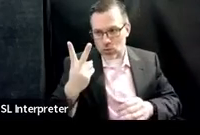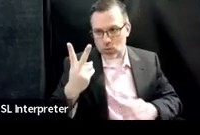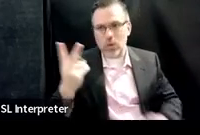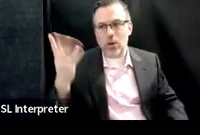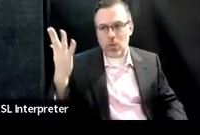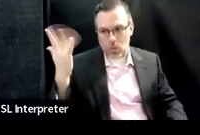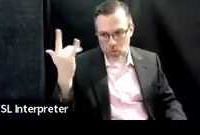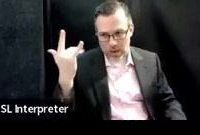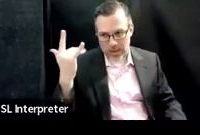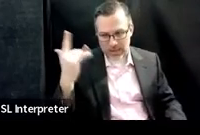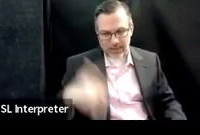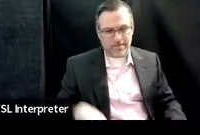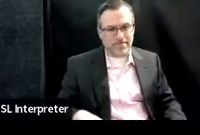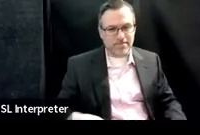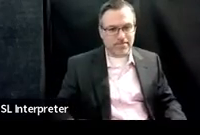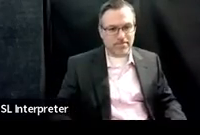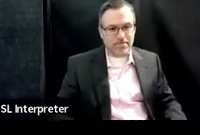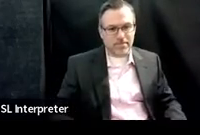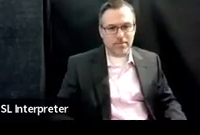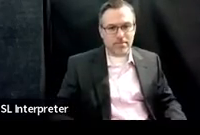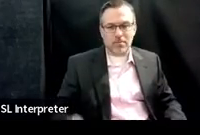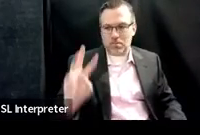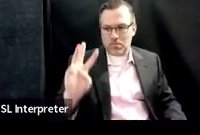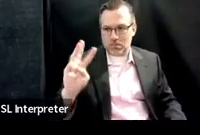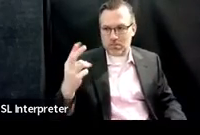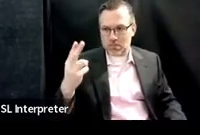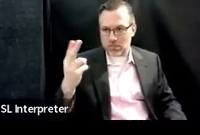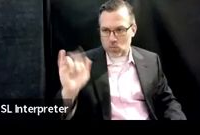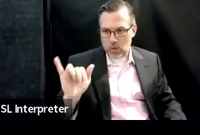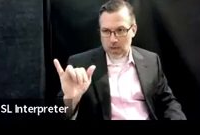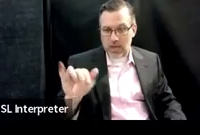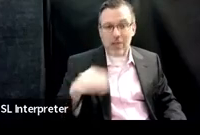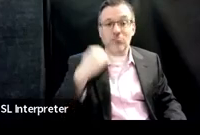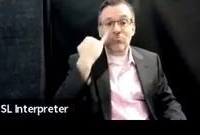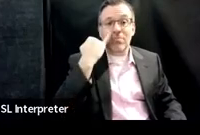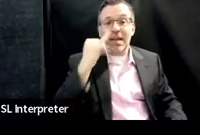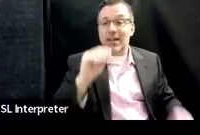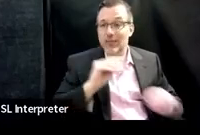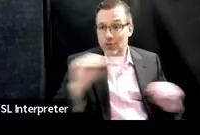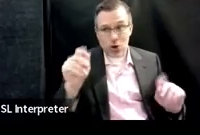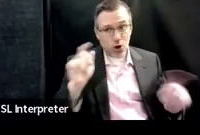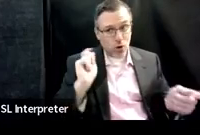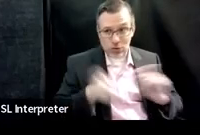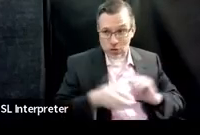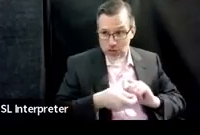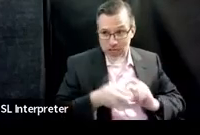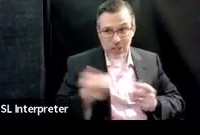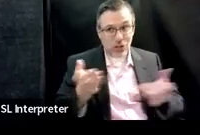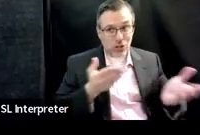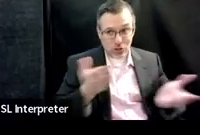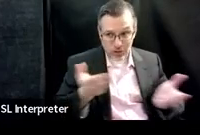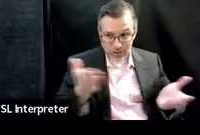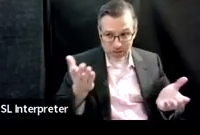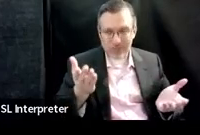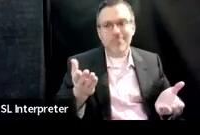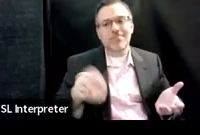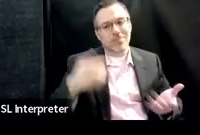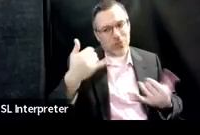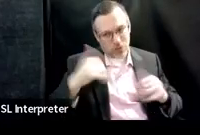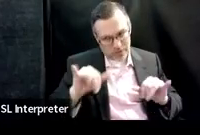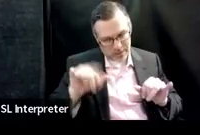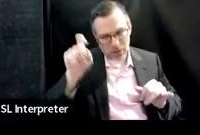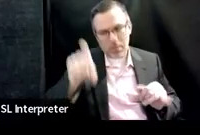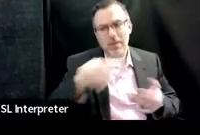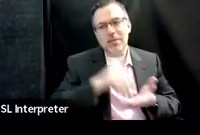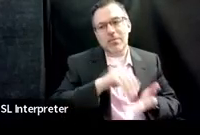And I just said that. And so if services aren't changing, you still need to record why that proposal or refusal was